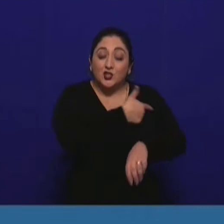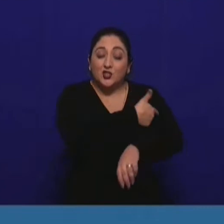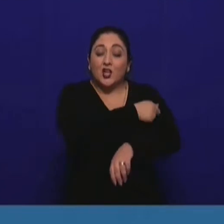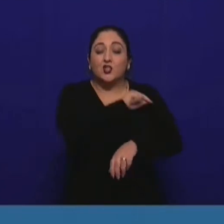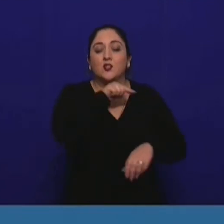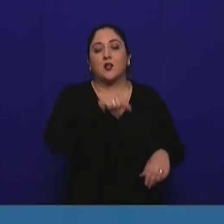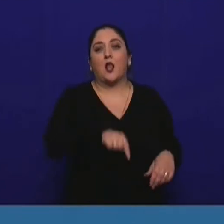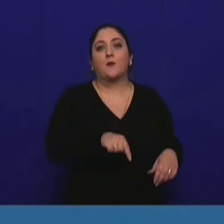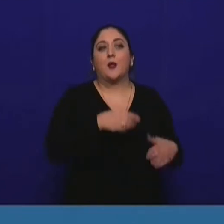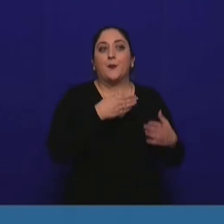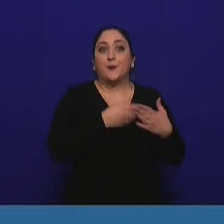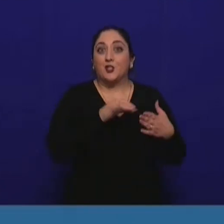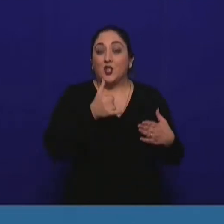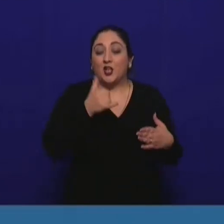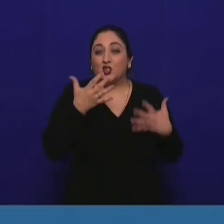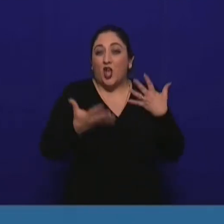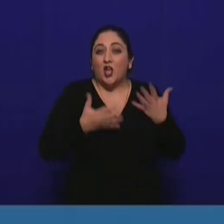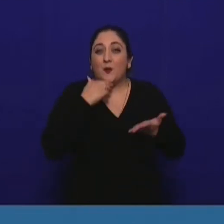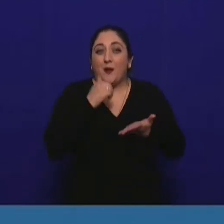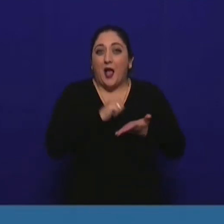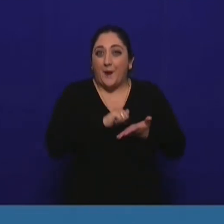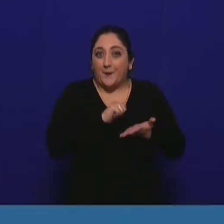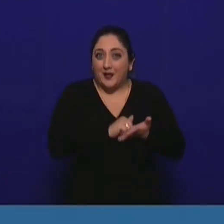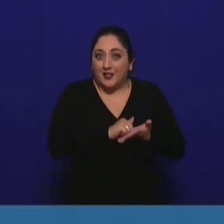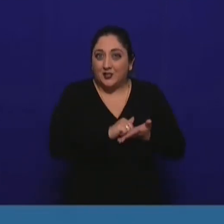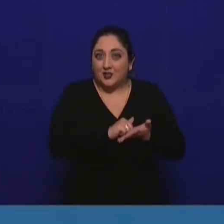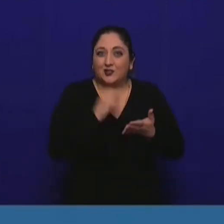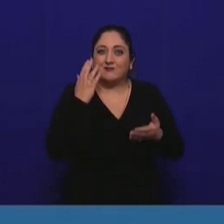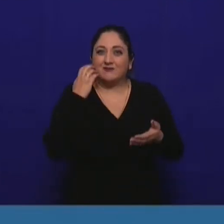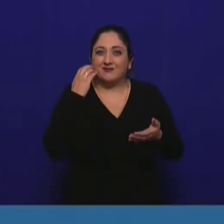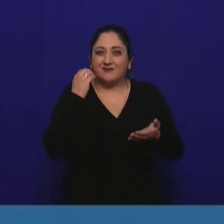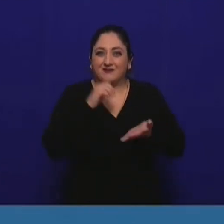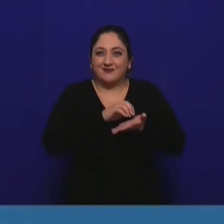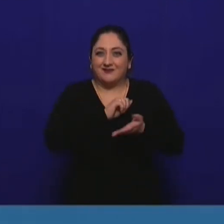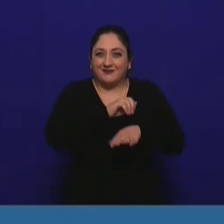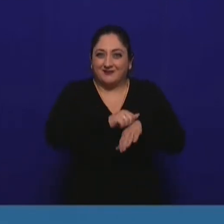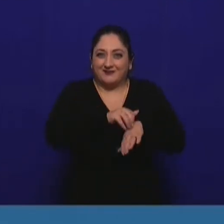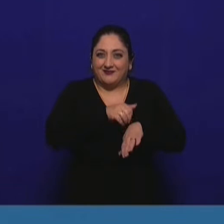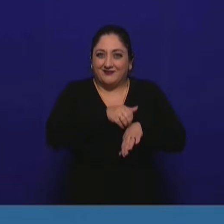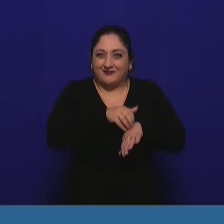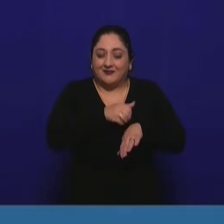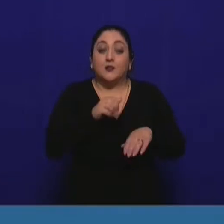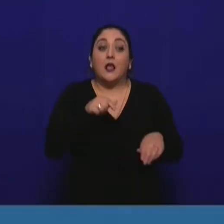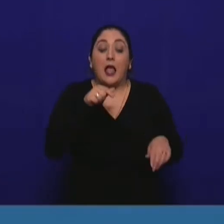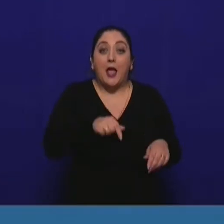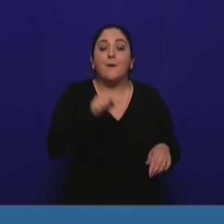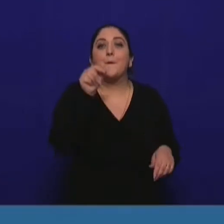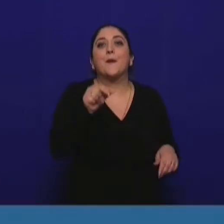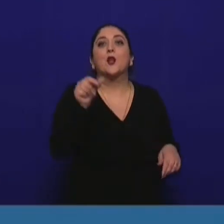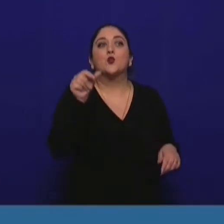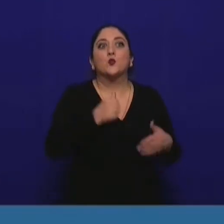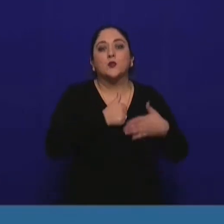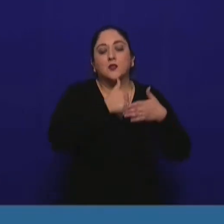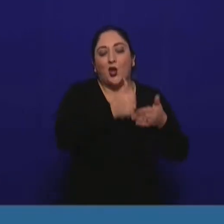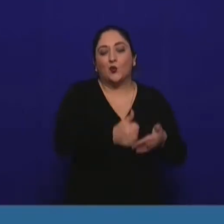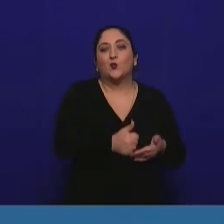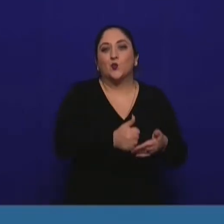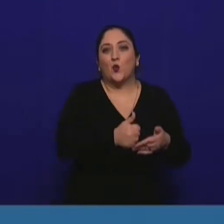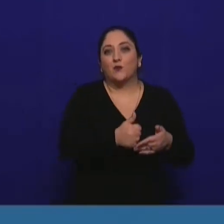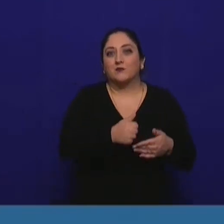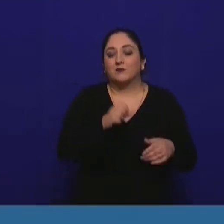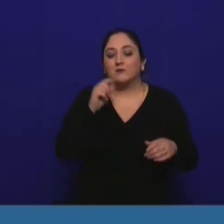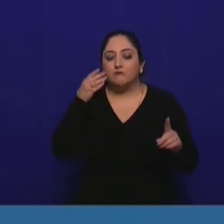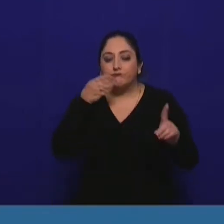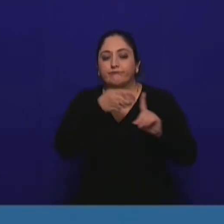xi allerġija għal din il-vaccine, hemmhekk ikun hemm dak il-health professionals kollha available biex nkun nistgħu